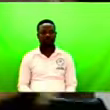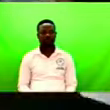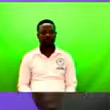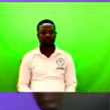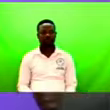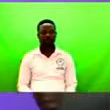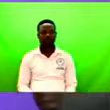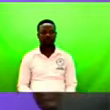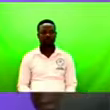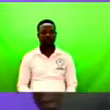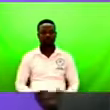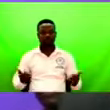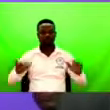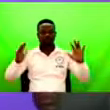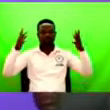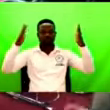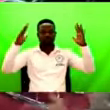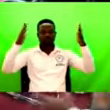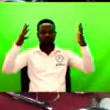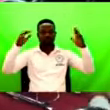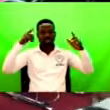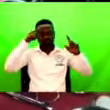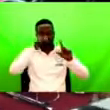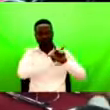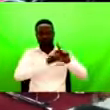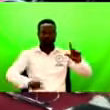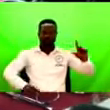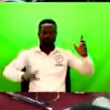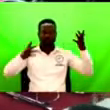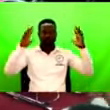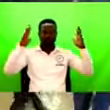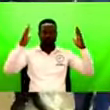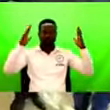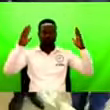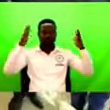We want to put our hands together for the Lord.